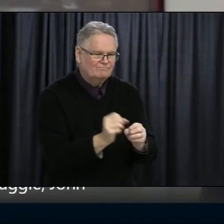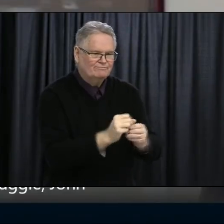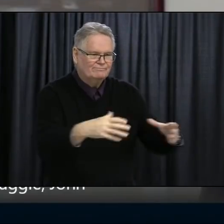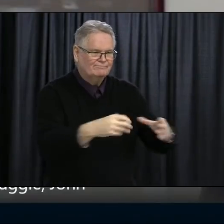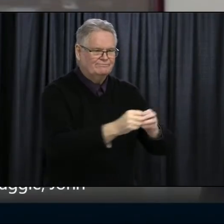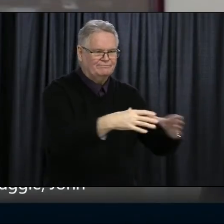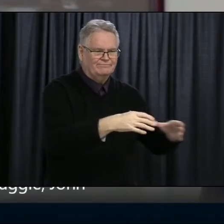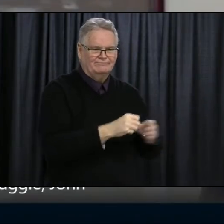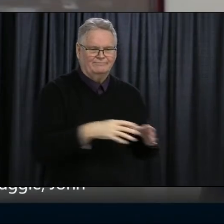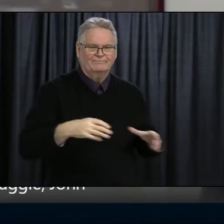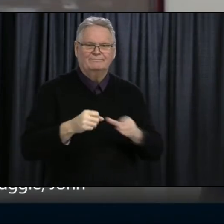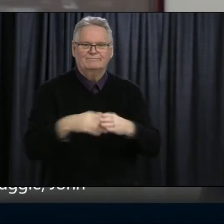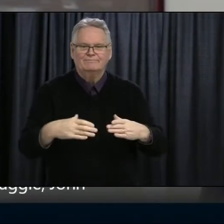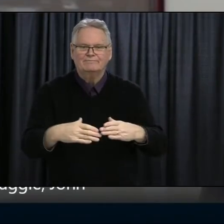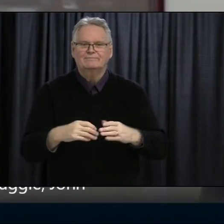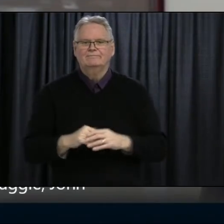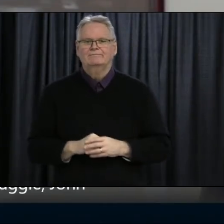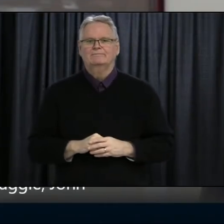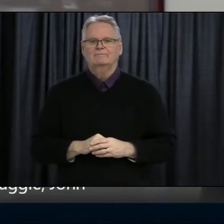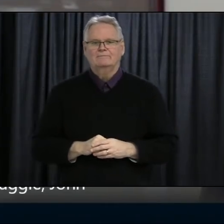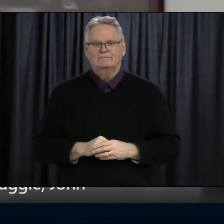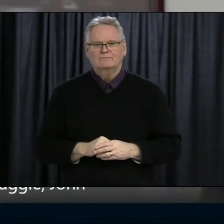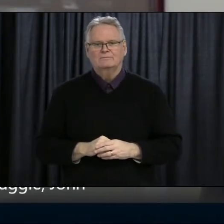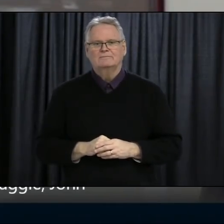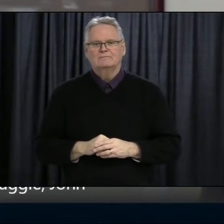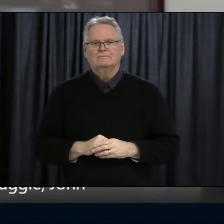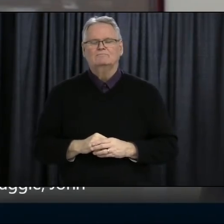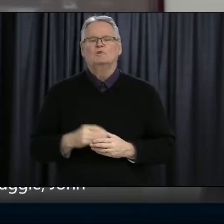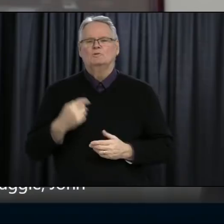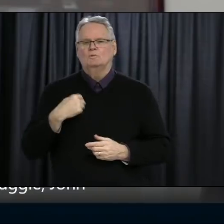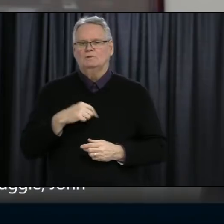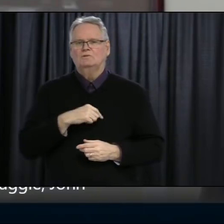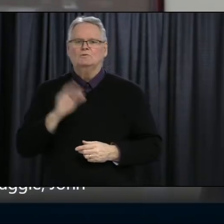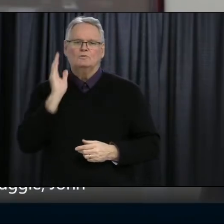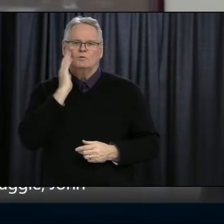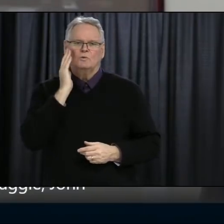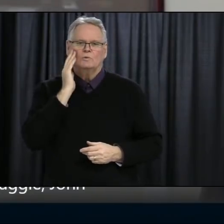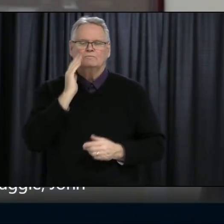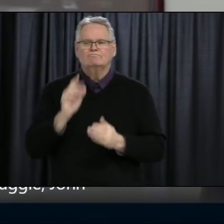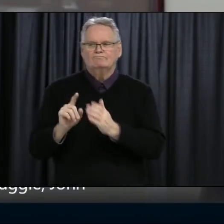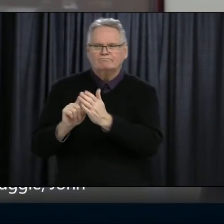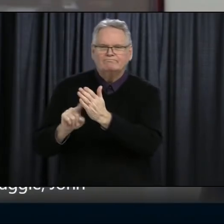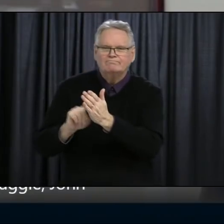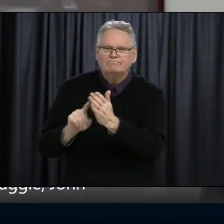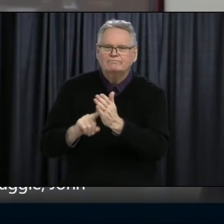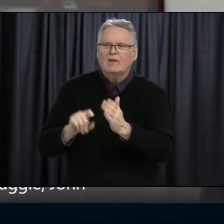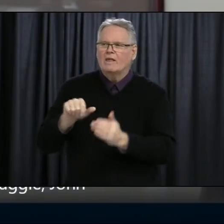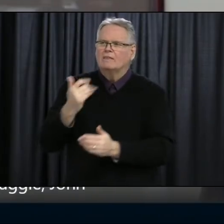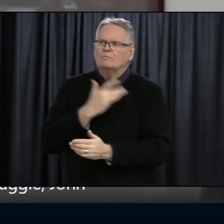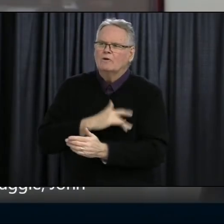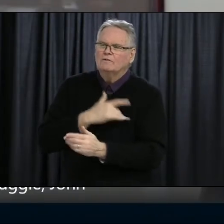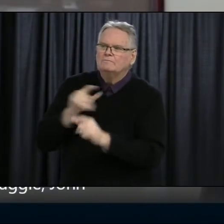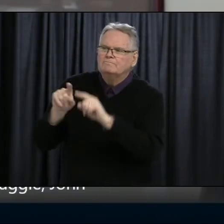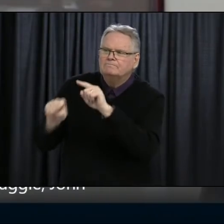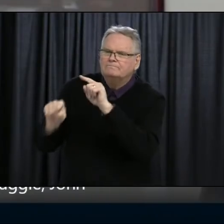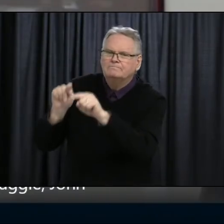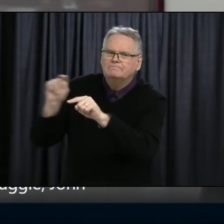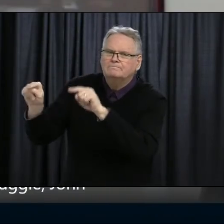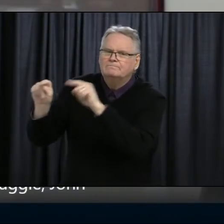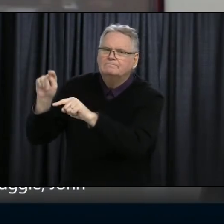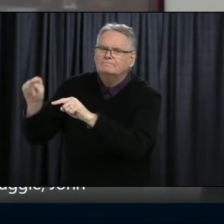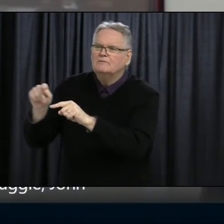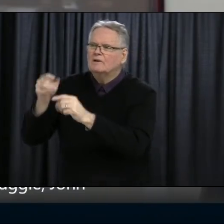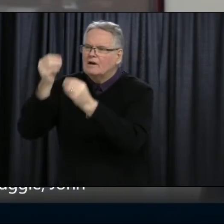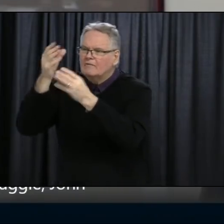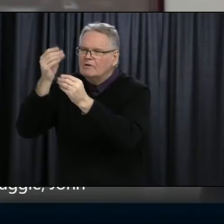have some clear guidance from evidence and from public health sources.